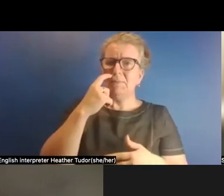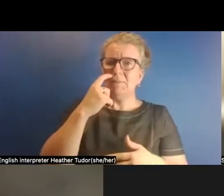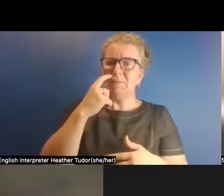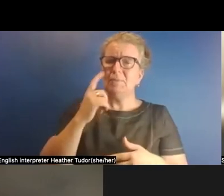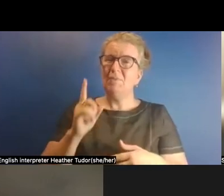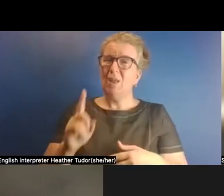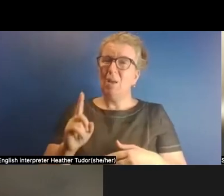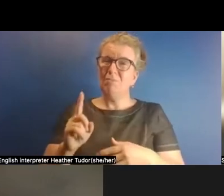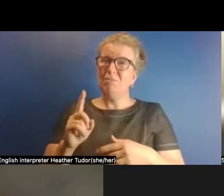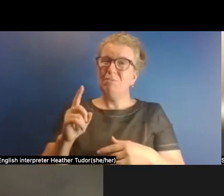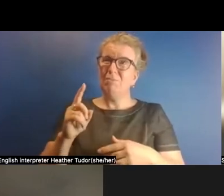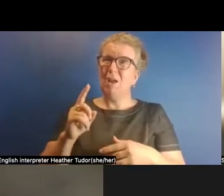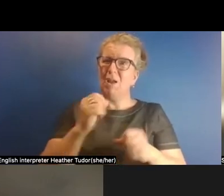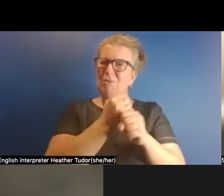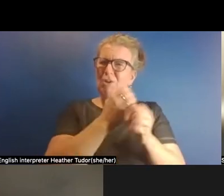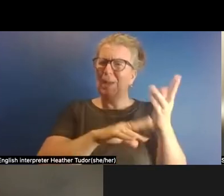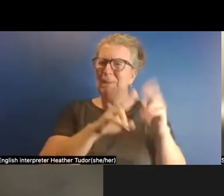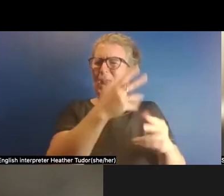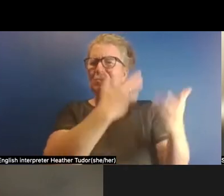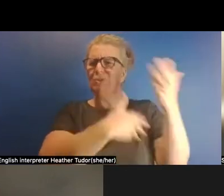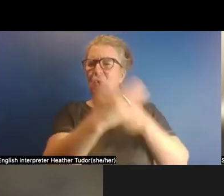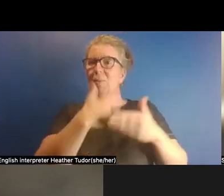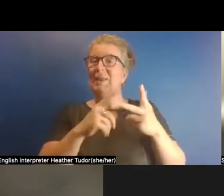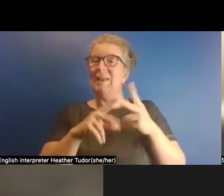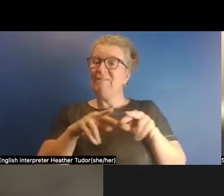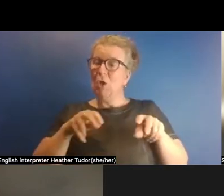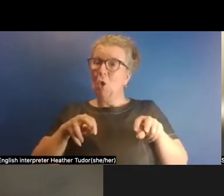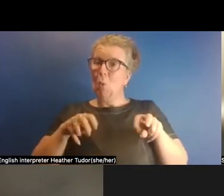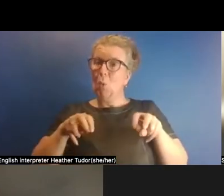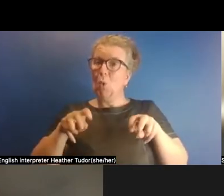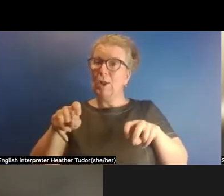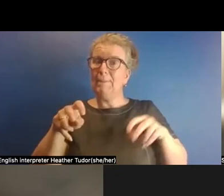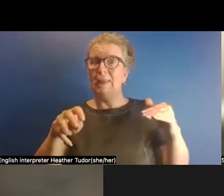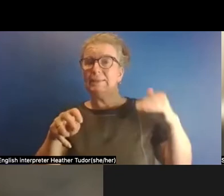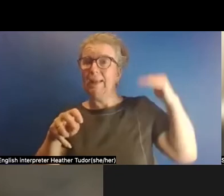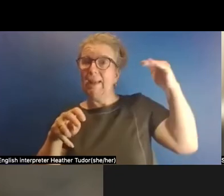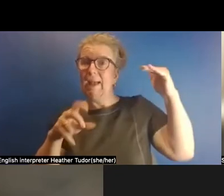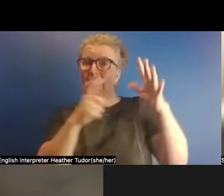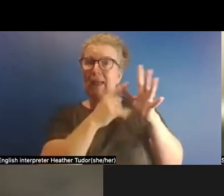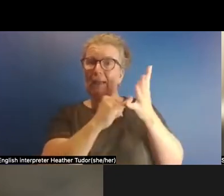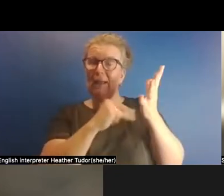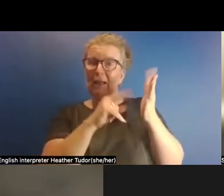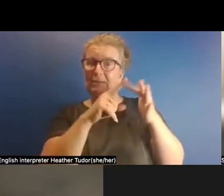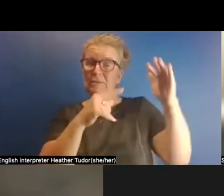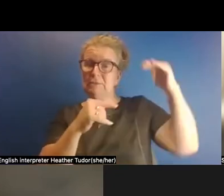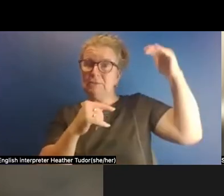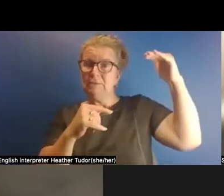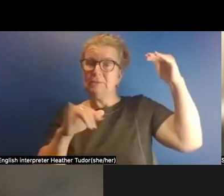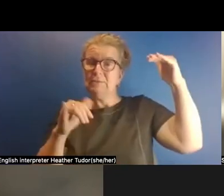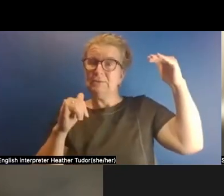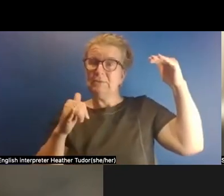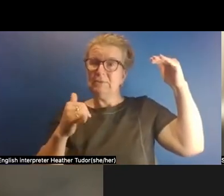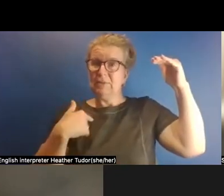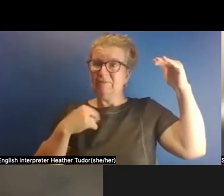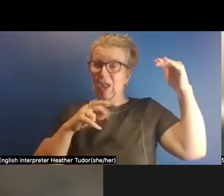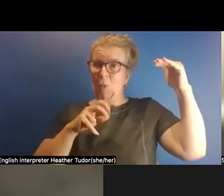of a higher caste, and like if they were walking in front of you, you'd have to stop and like, I don't know, like look down or look away, just to